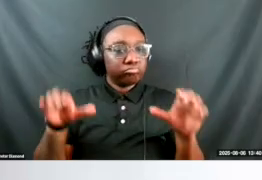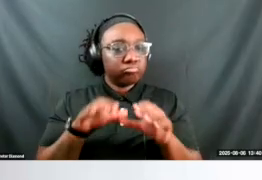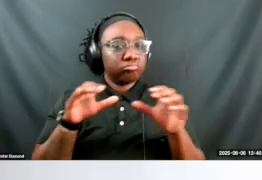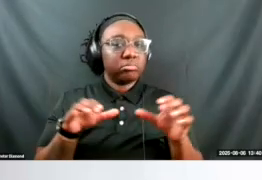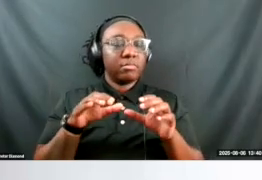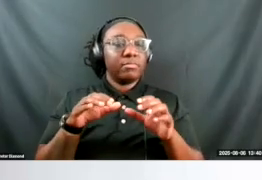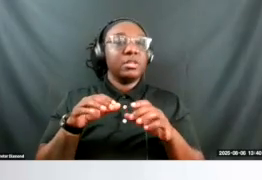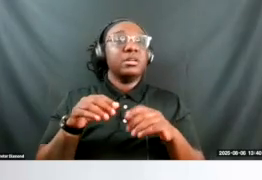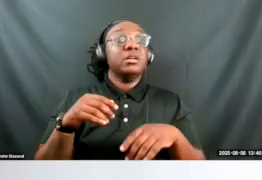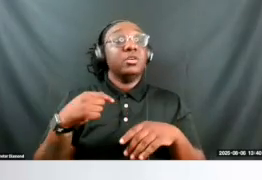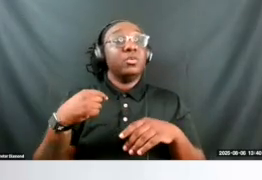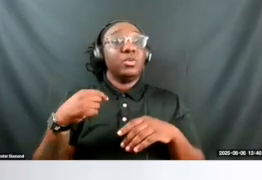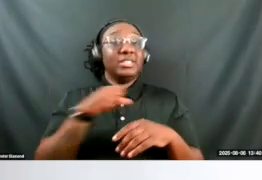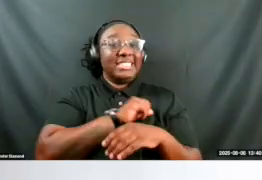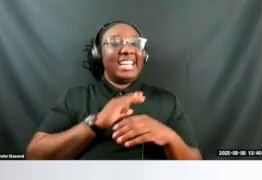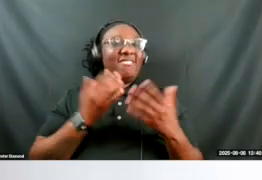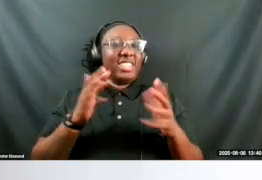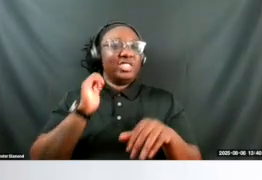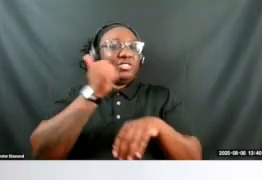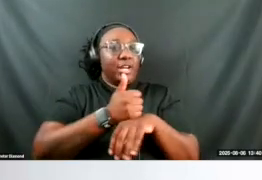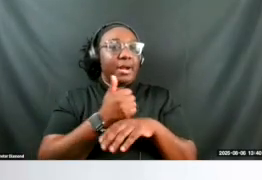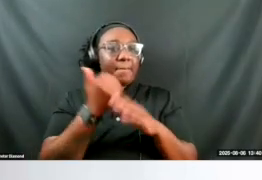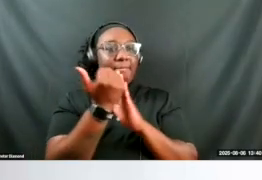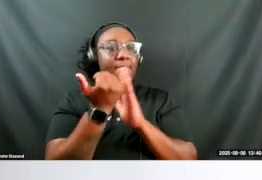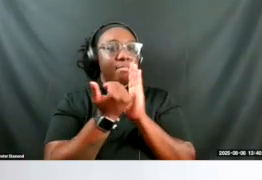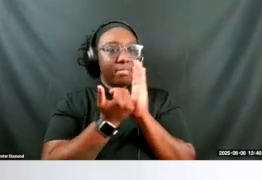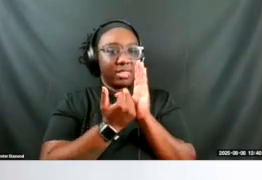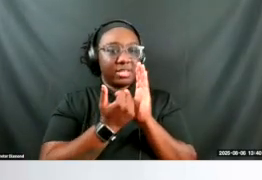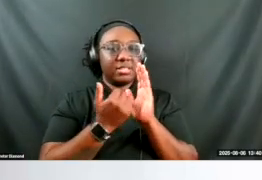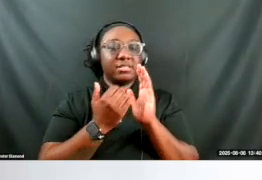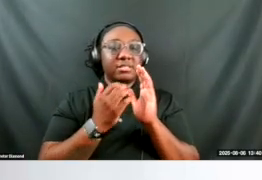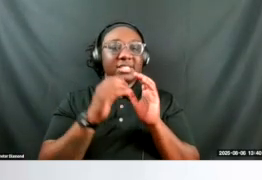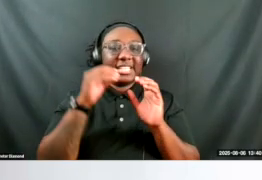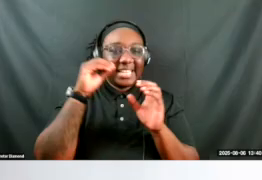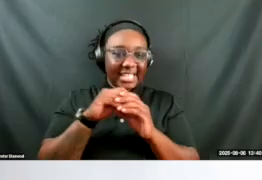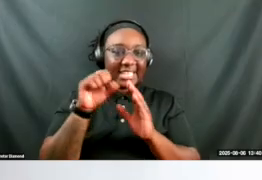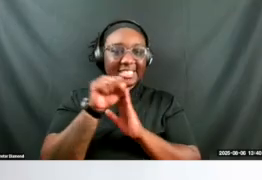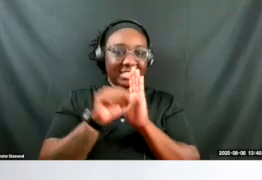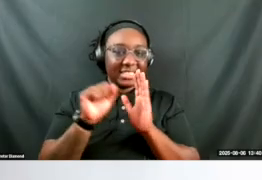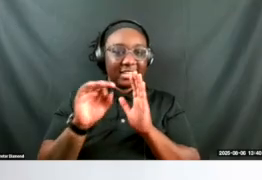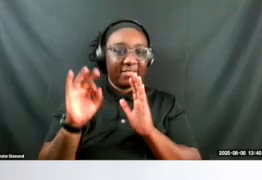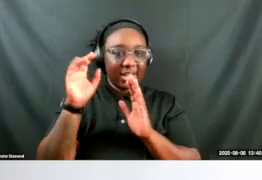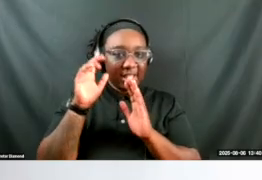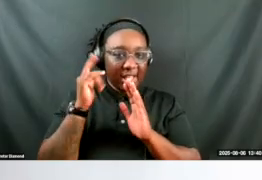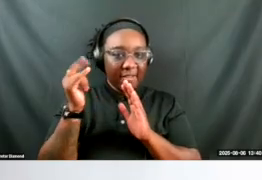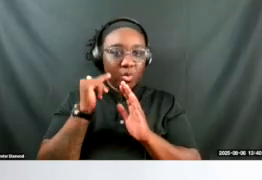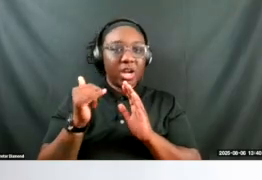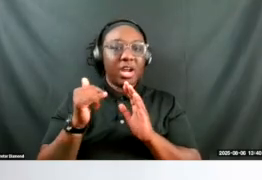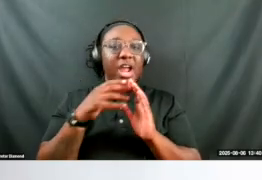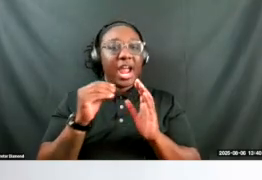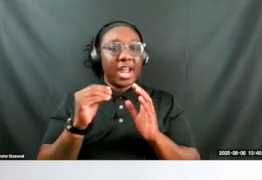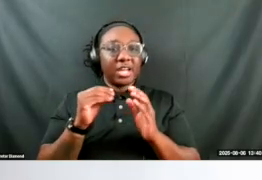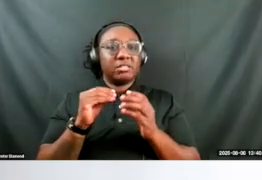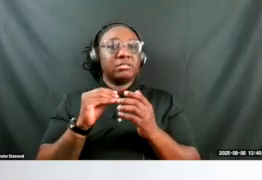help to address vehicle inventory issues, bolster consumer protection, foster better connections with dealerships, and